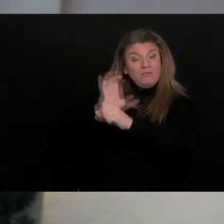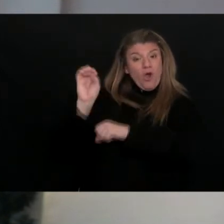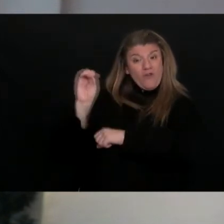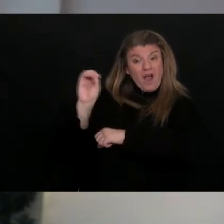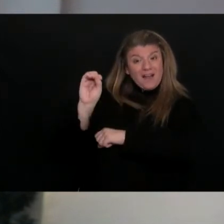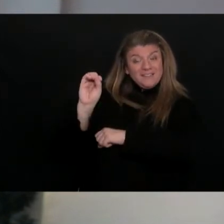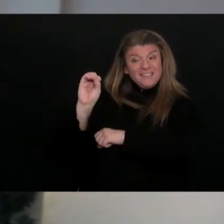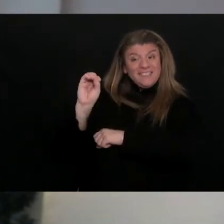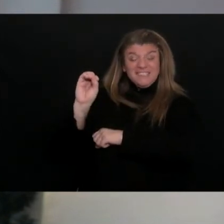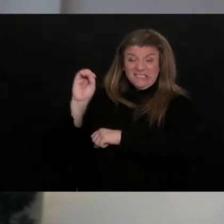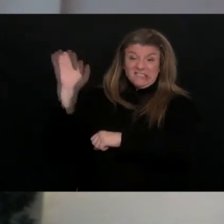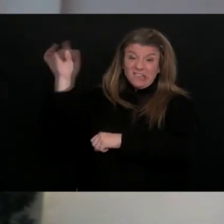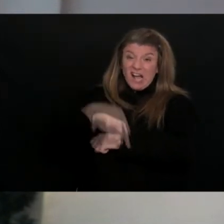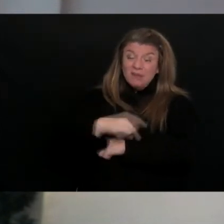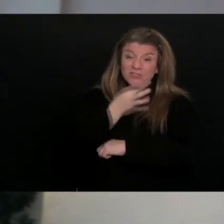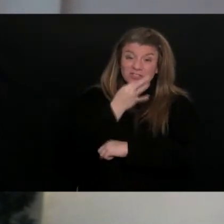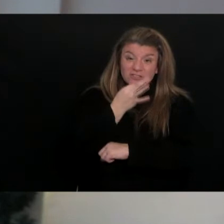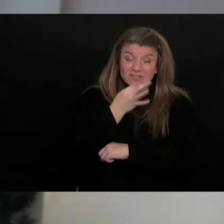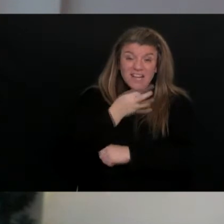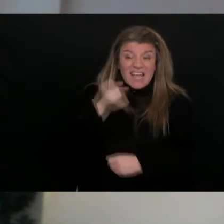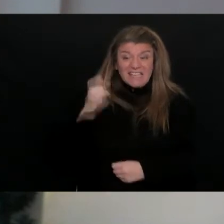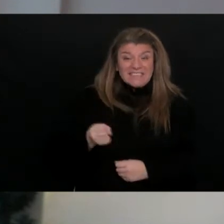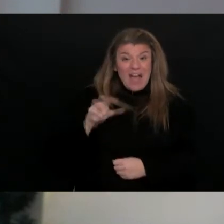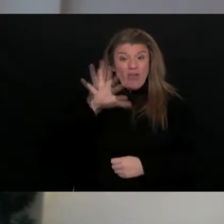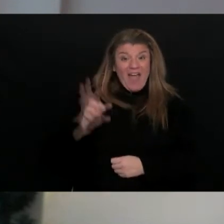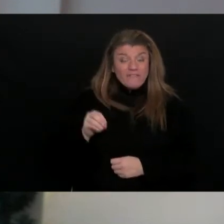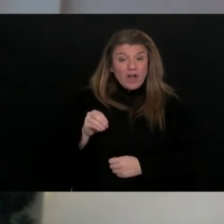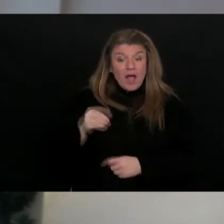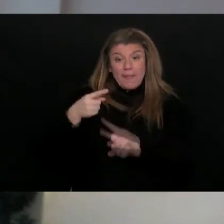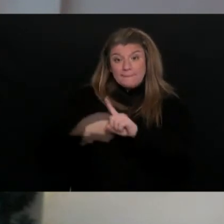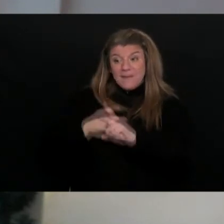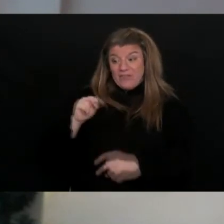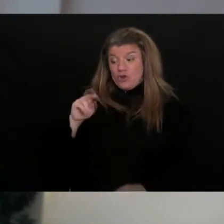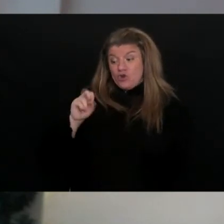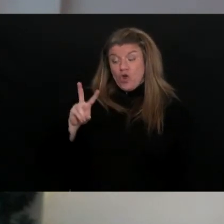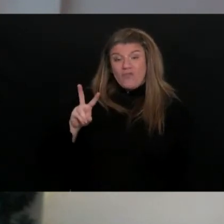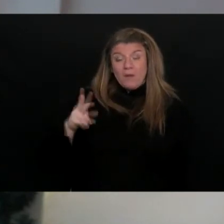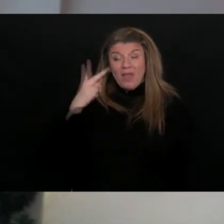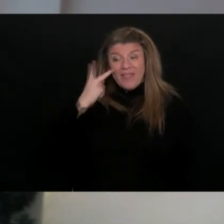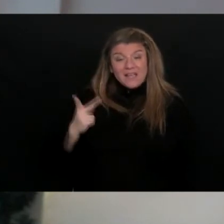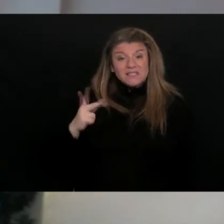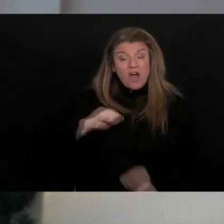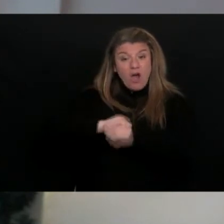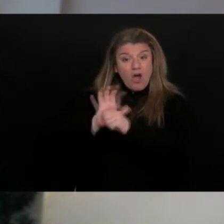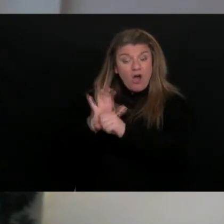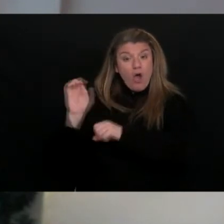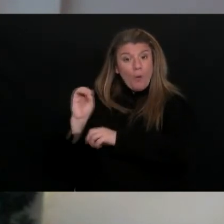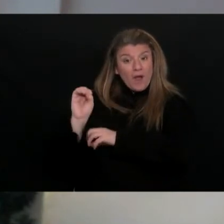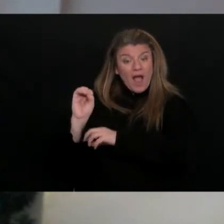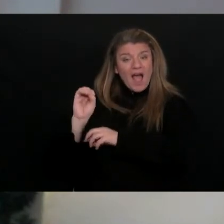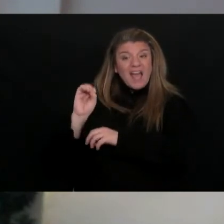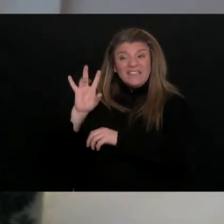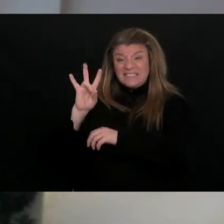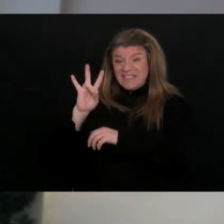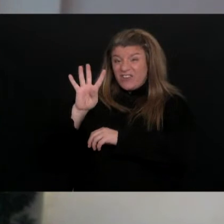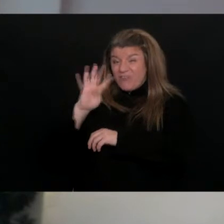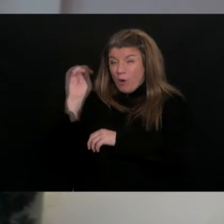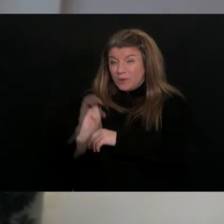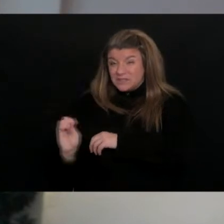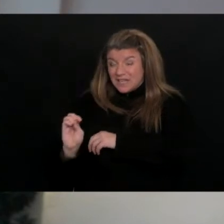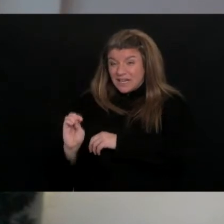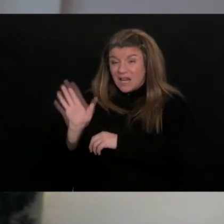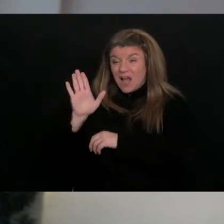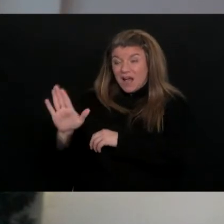In South Africa in the month of November, they saw Omicron account for 74% of